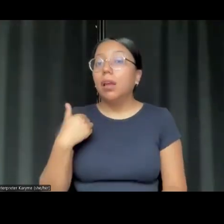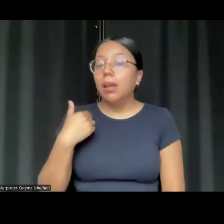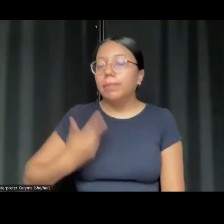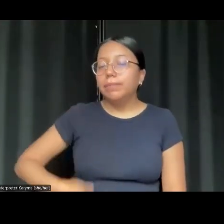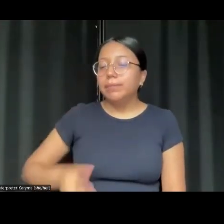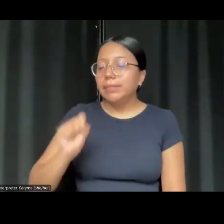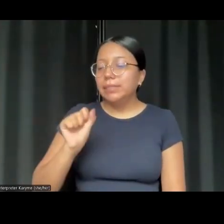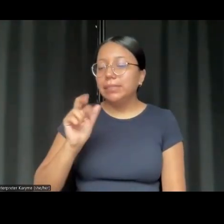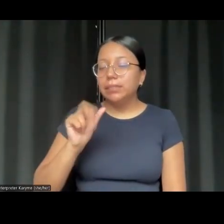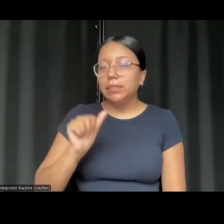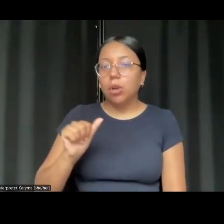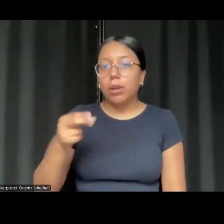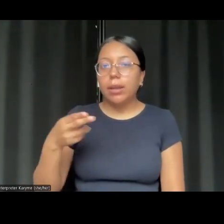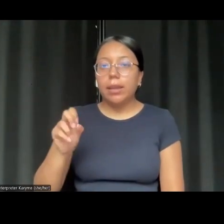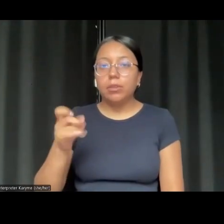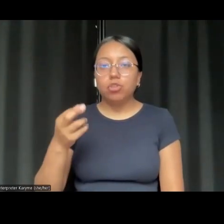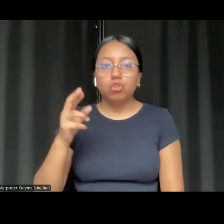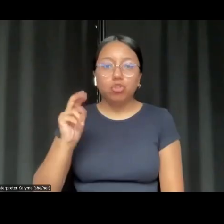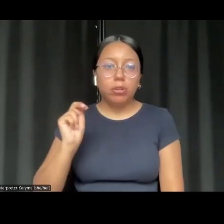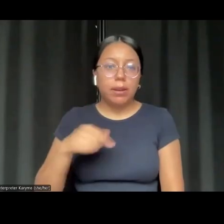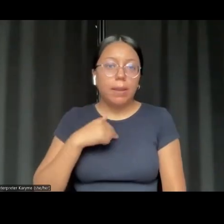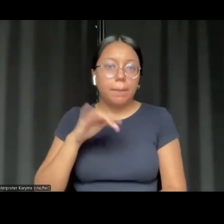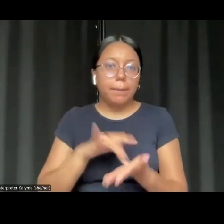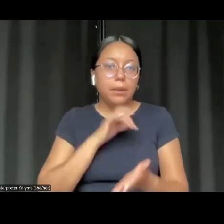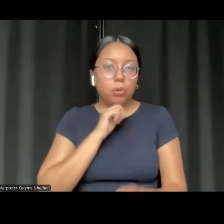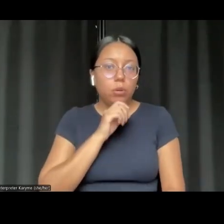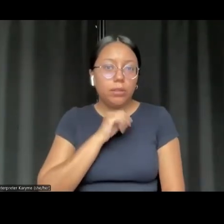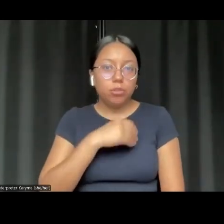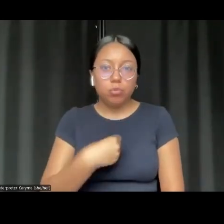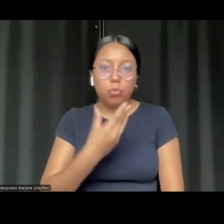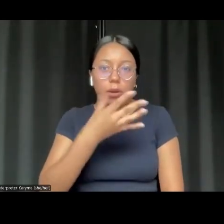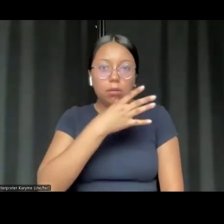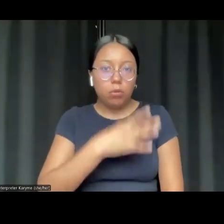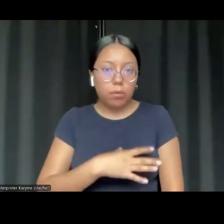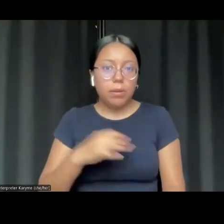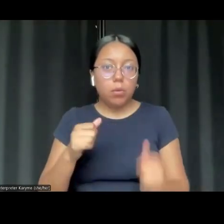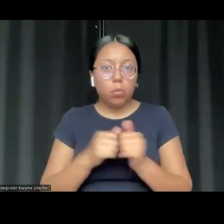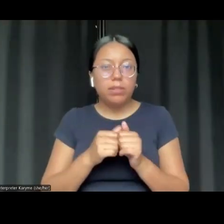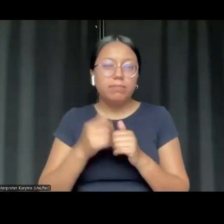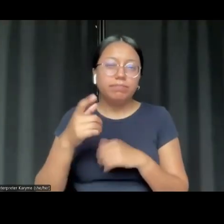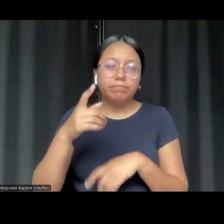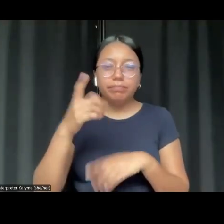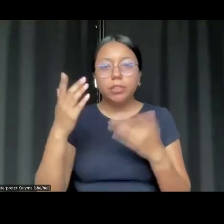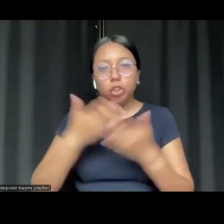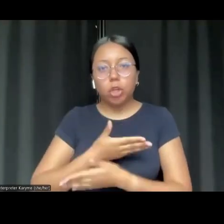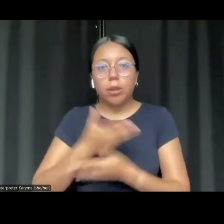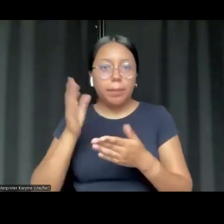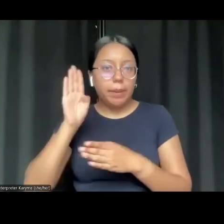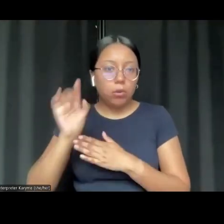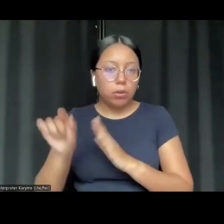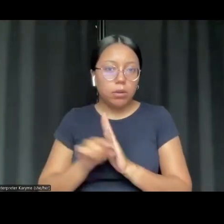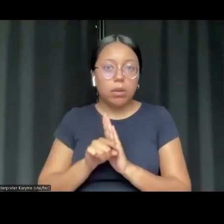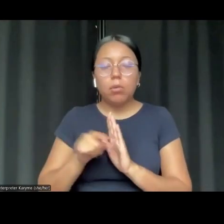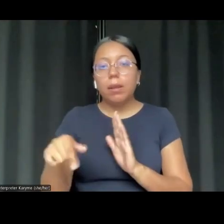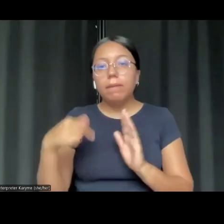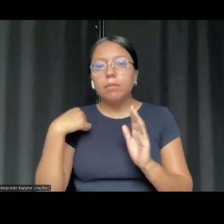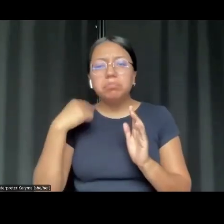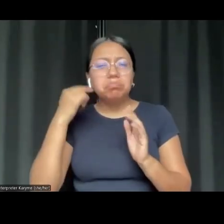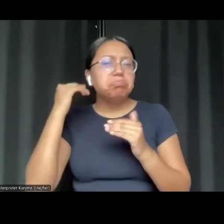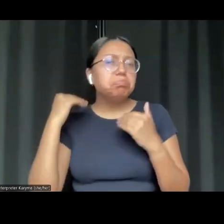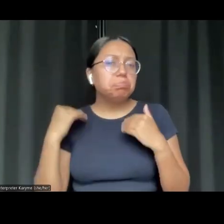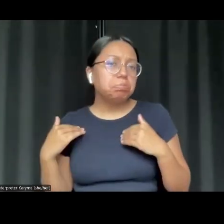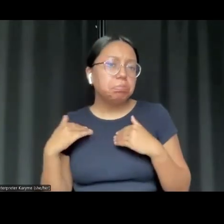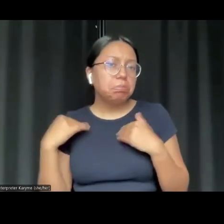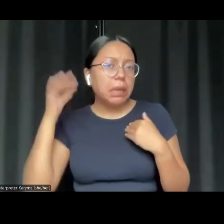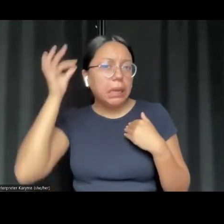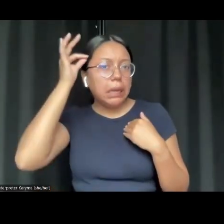a middle-aged white woman with dark brown and kind of graying shoulder-length hair, and sitting in a